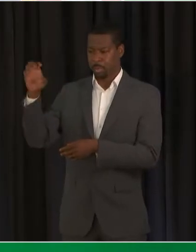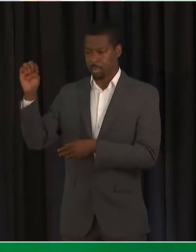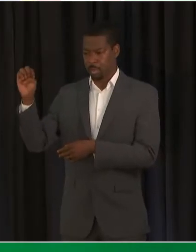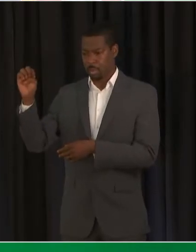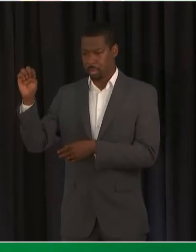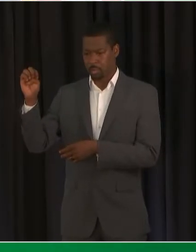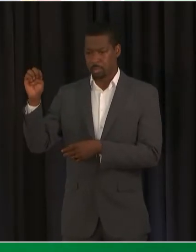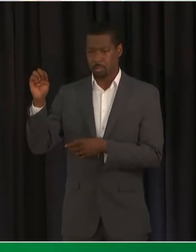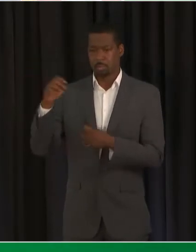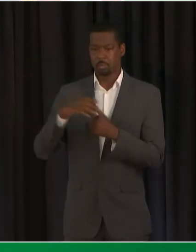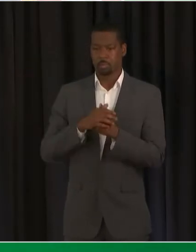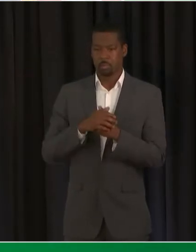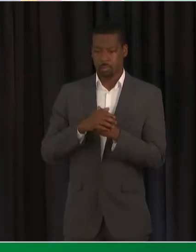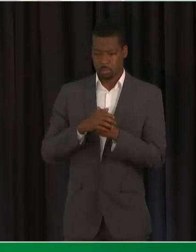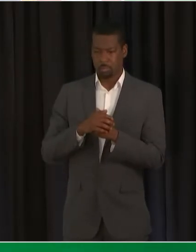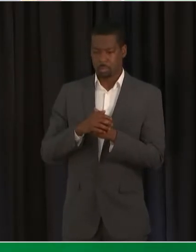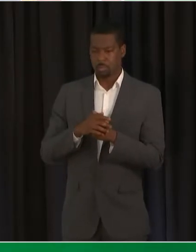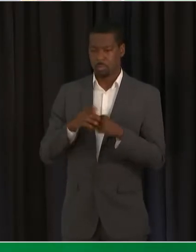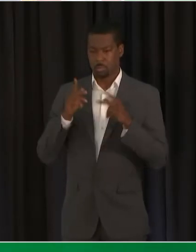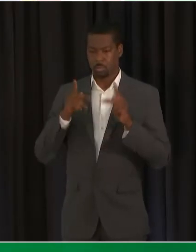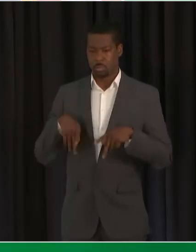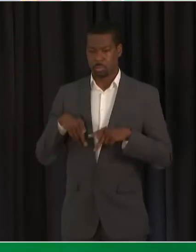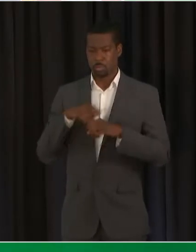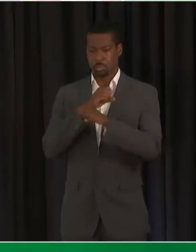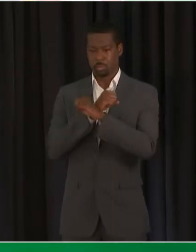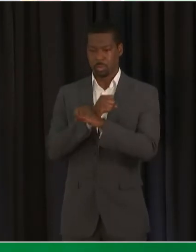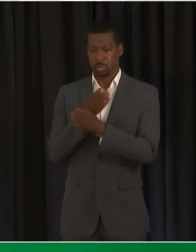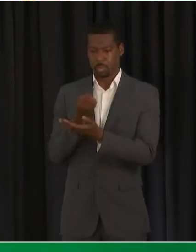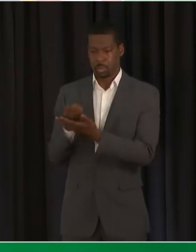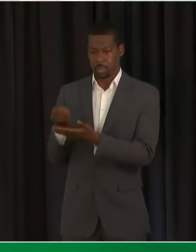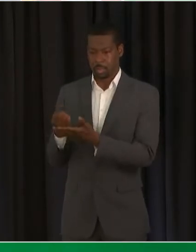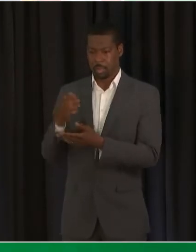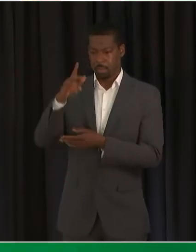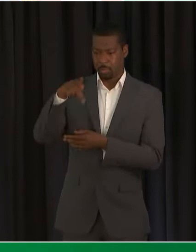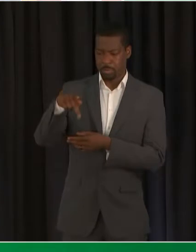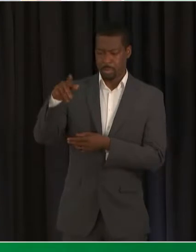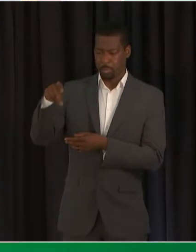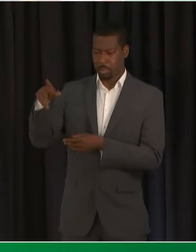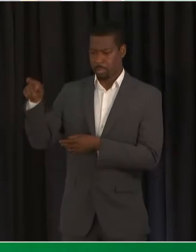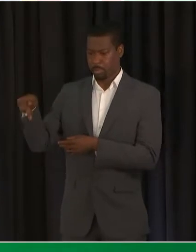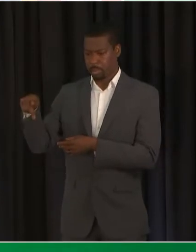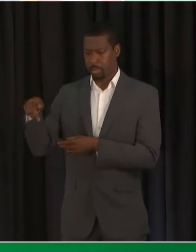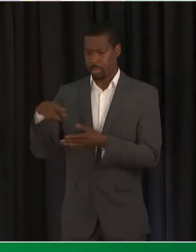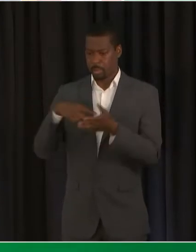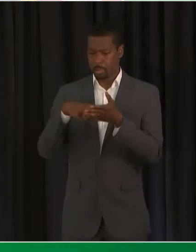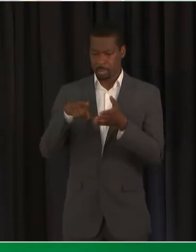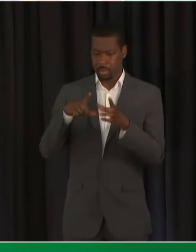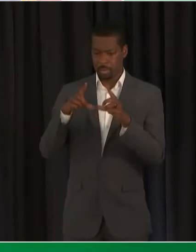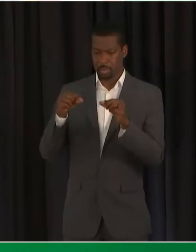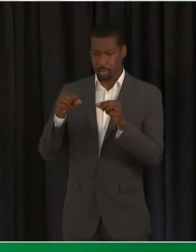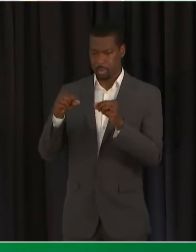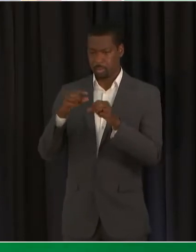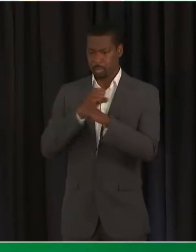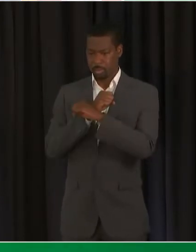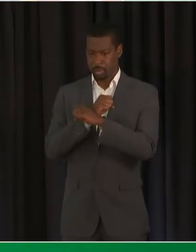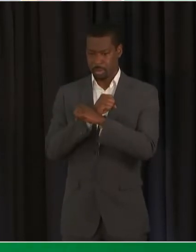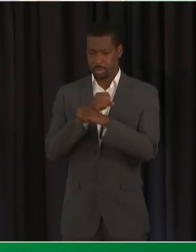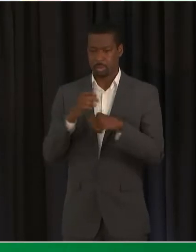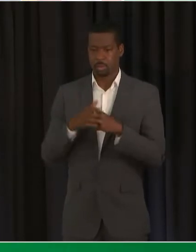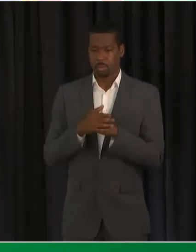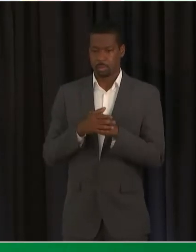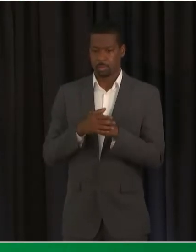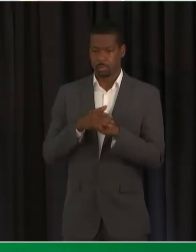PPE is one example, personal protective equipment, and PPP, Paycheck Protection Program. Today we're going to talk